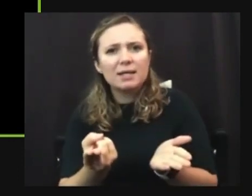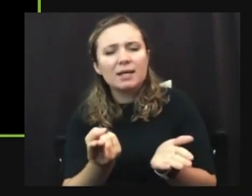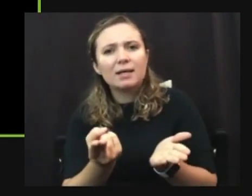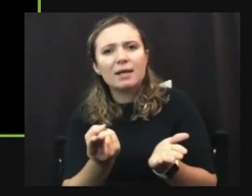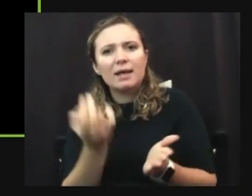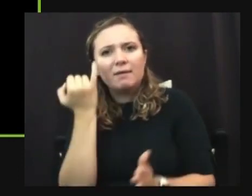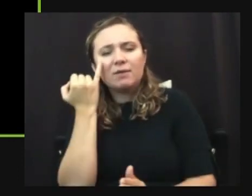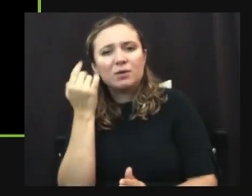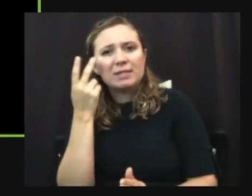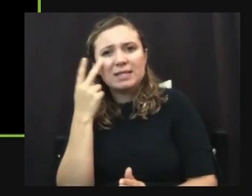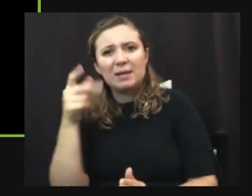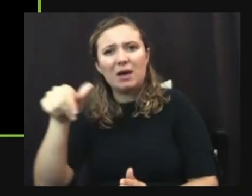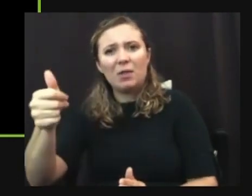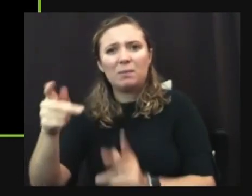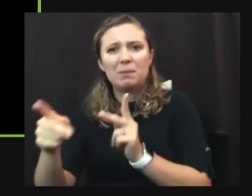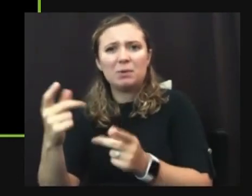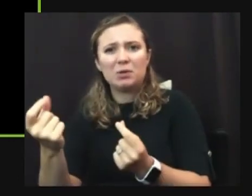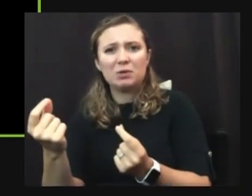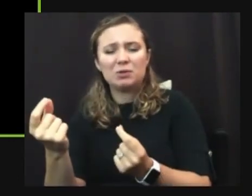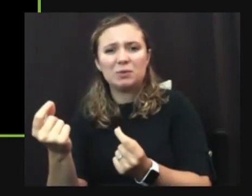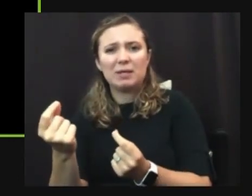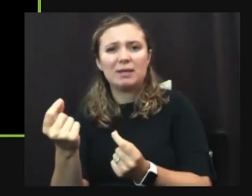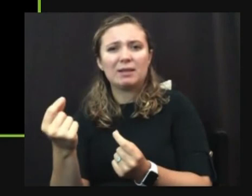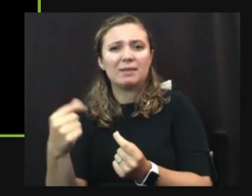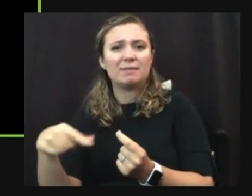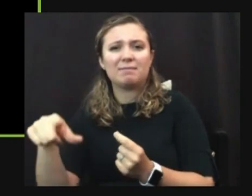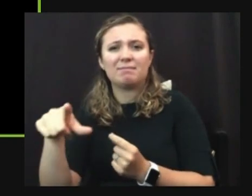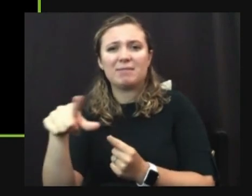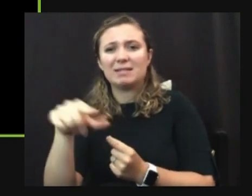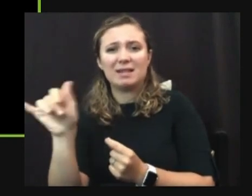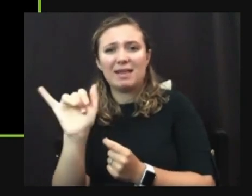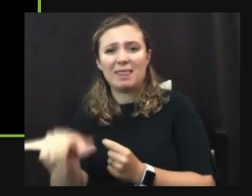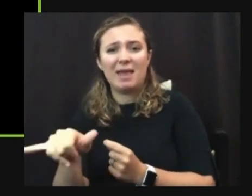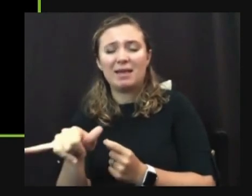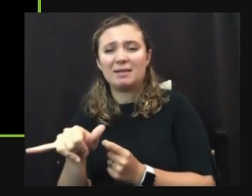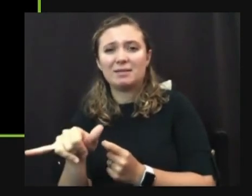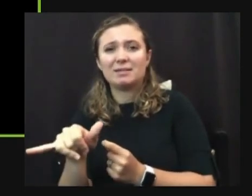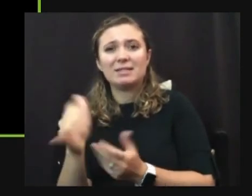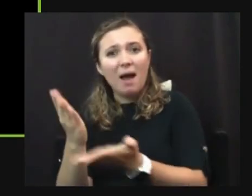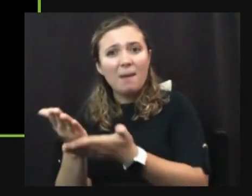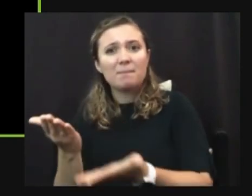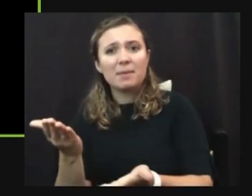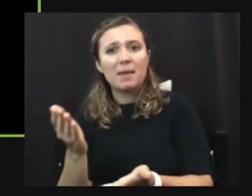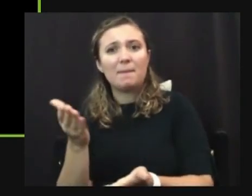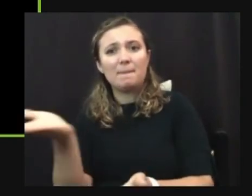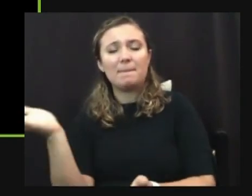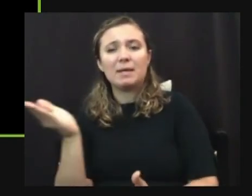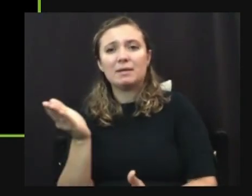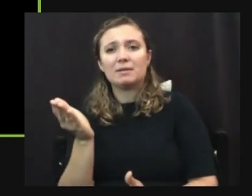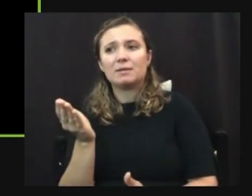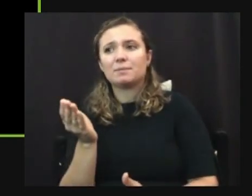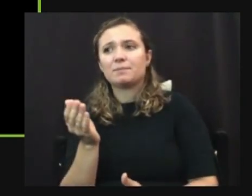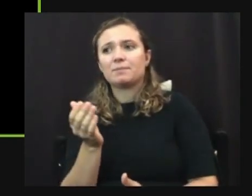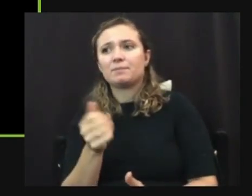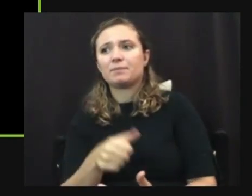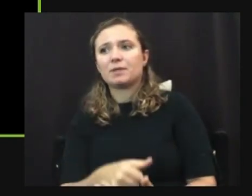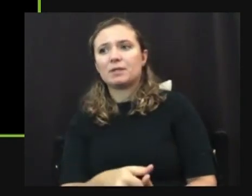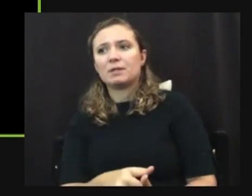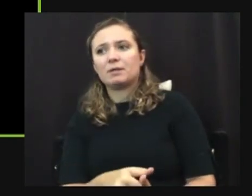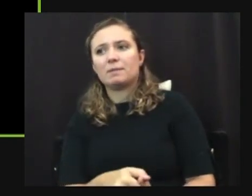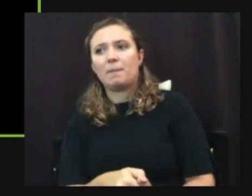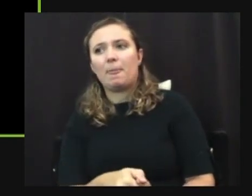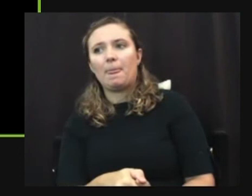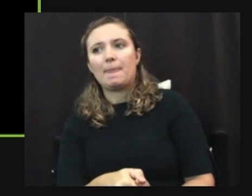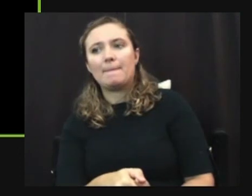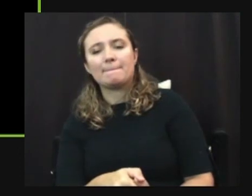them. Tell them that's not okay. And you did that on the one time on